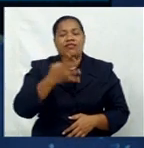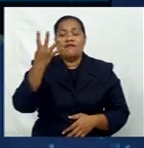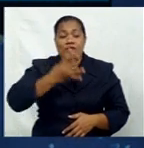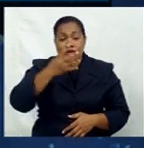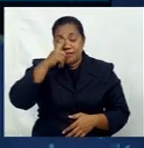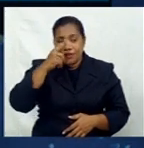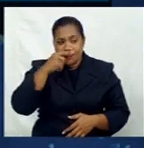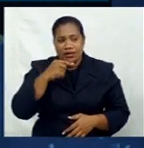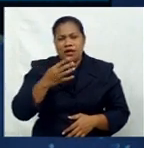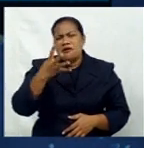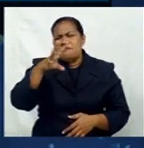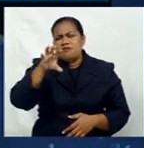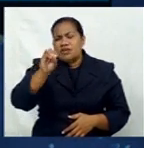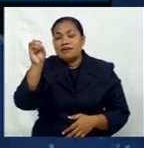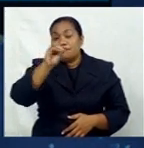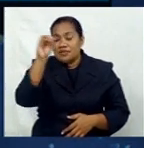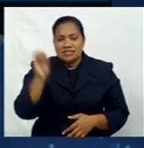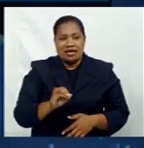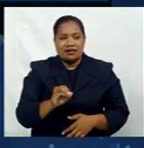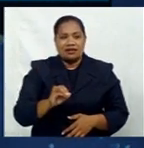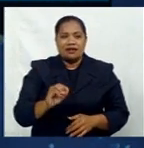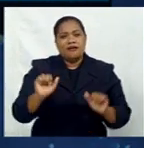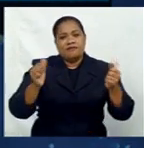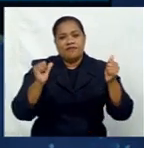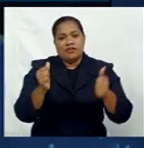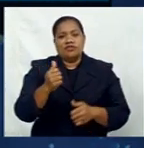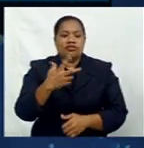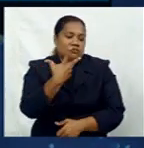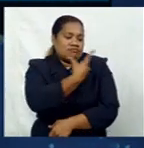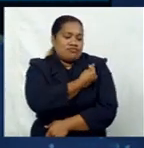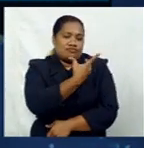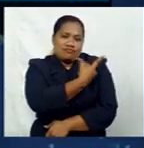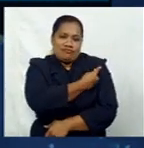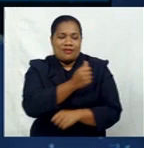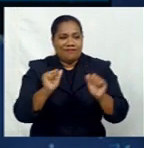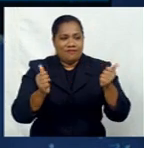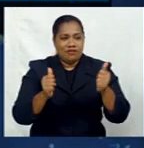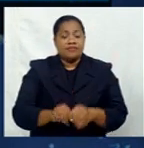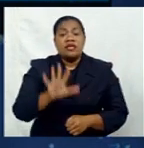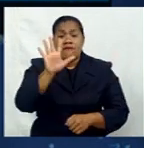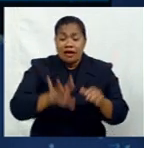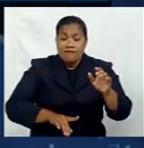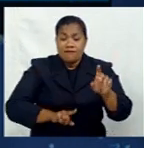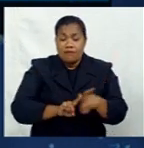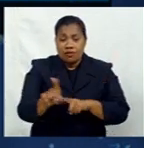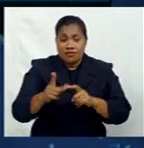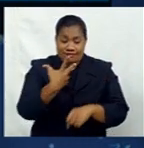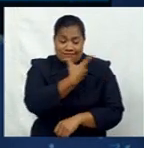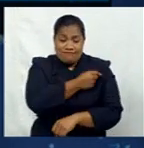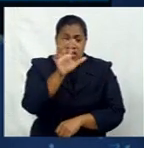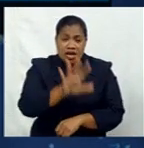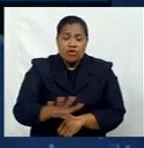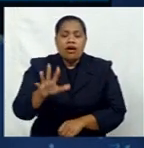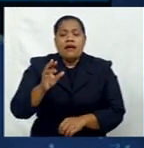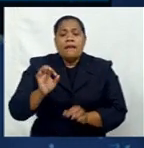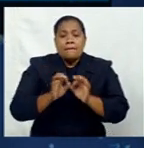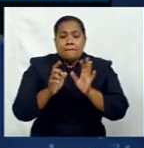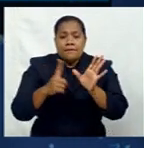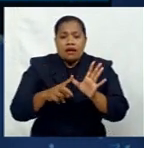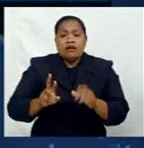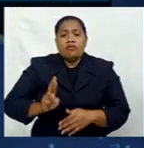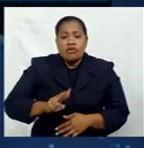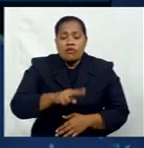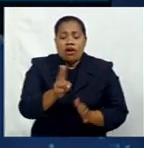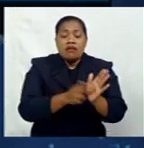people, or 40%, have received the second dose. The five most vaccinated areas include Mba, Rewa, Nanrunga and